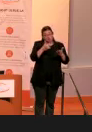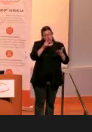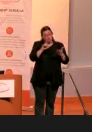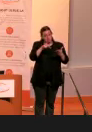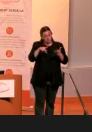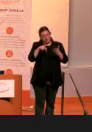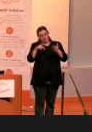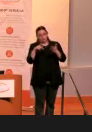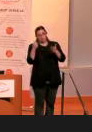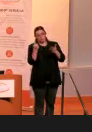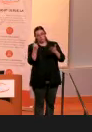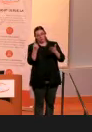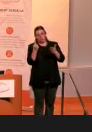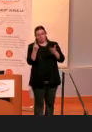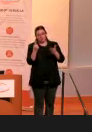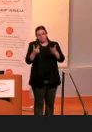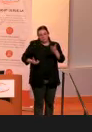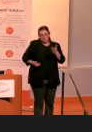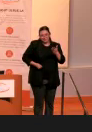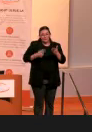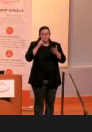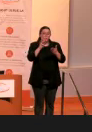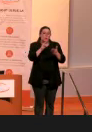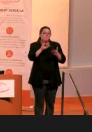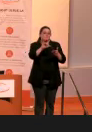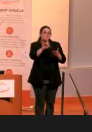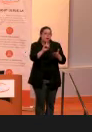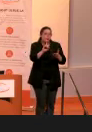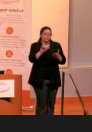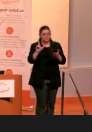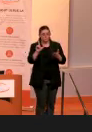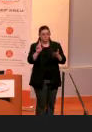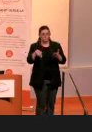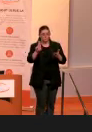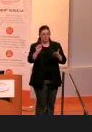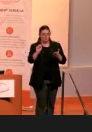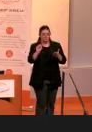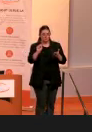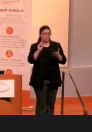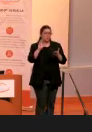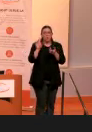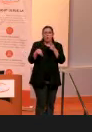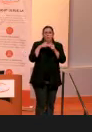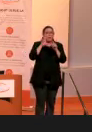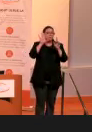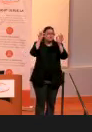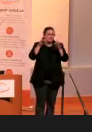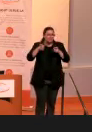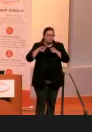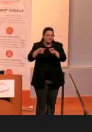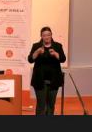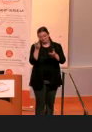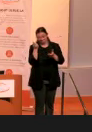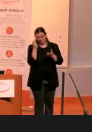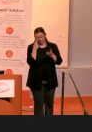GLP-1 drivers for mild lupus? At what point would I give it? Well, I mean, these drugs are